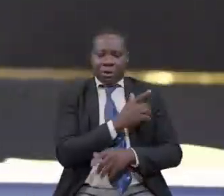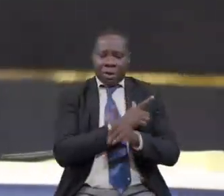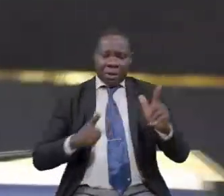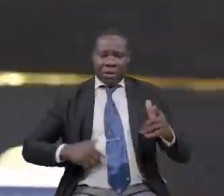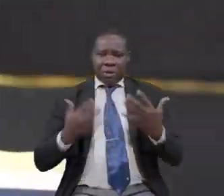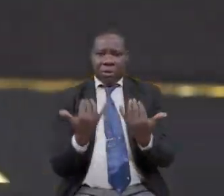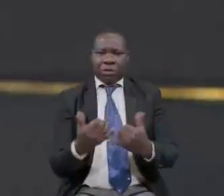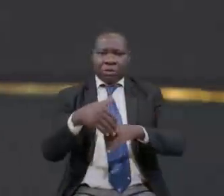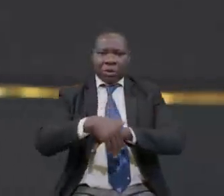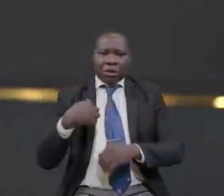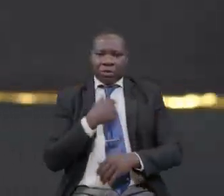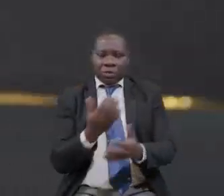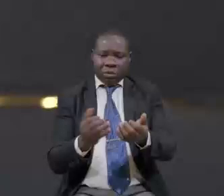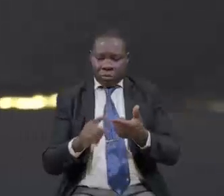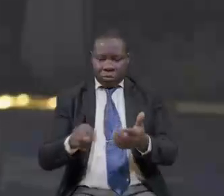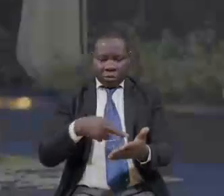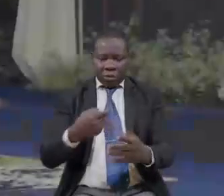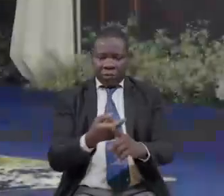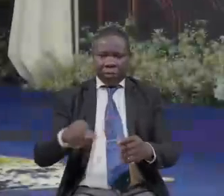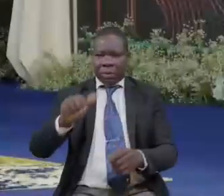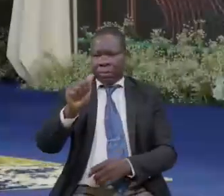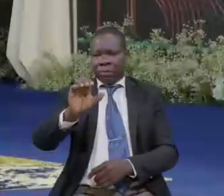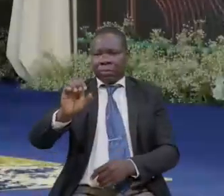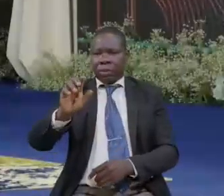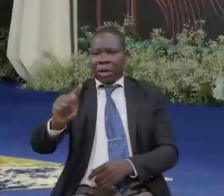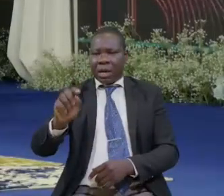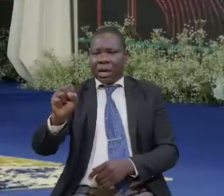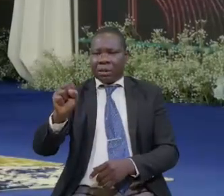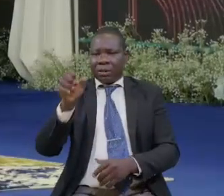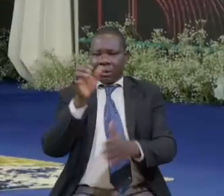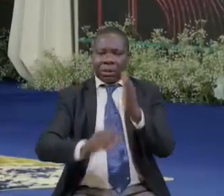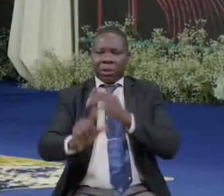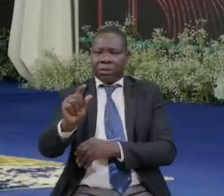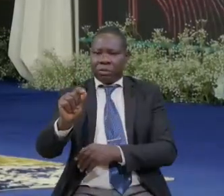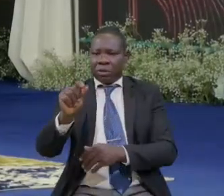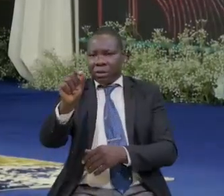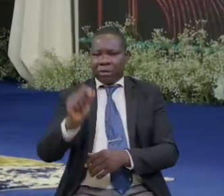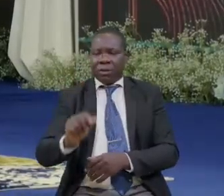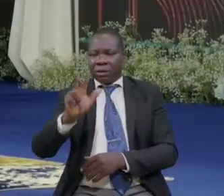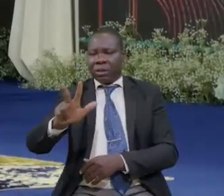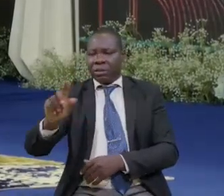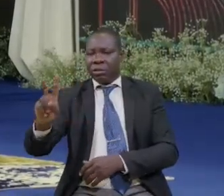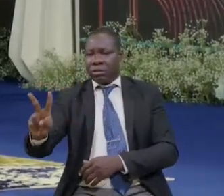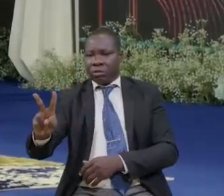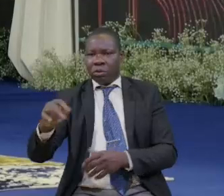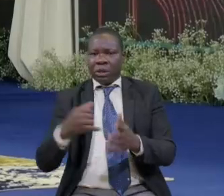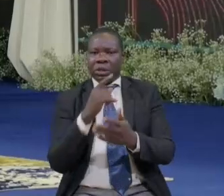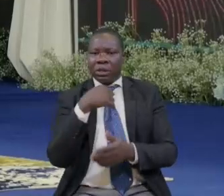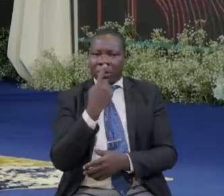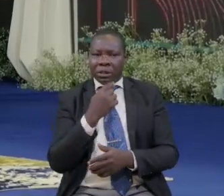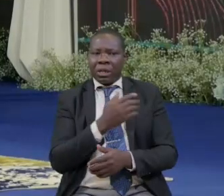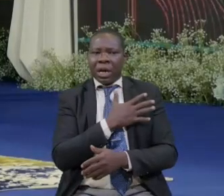Acts chapter 20, reading from verse 32. It says, "And now,